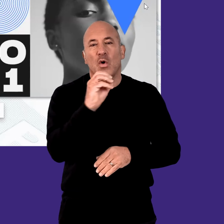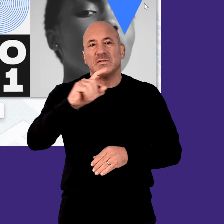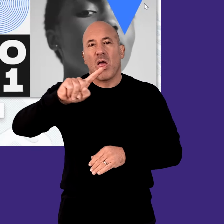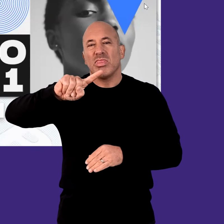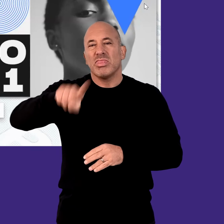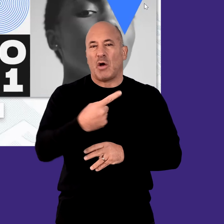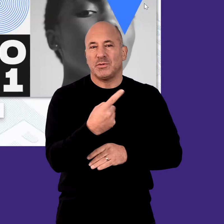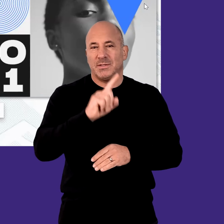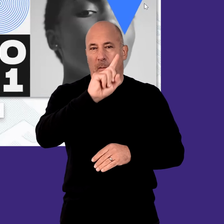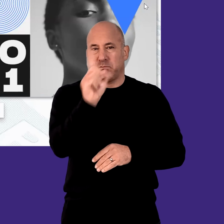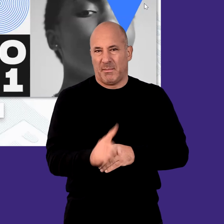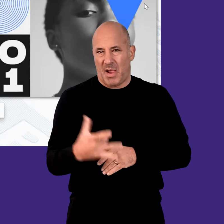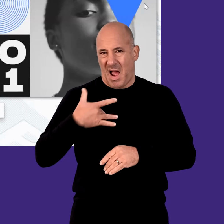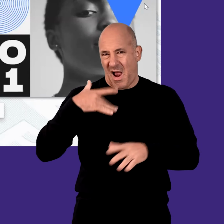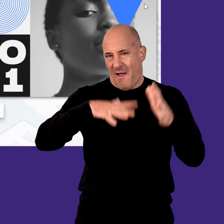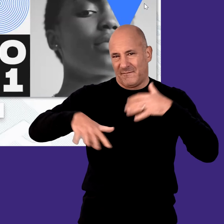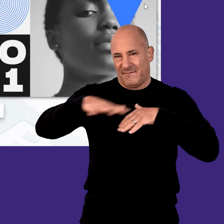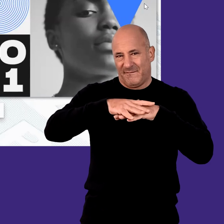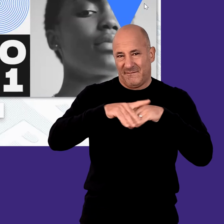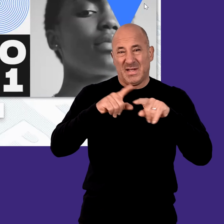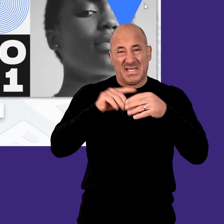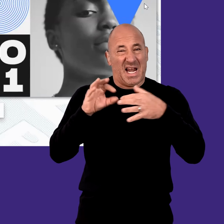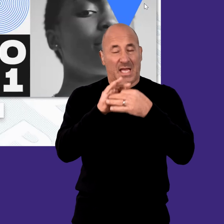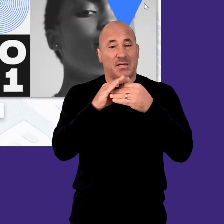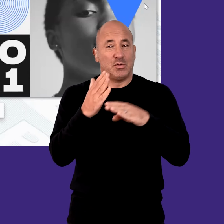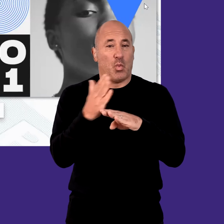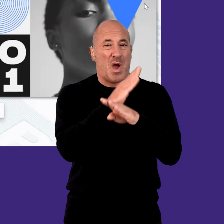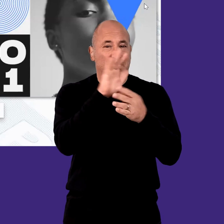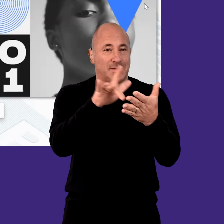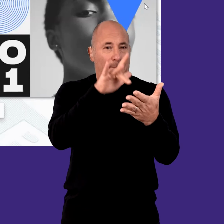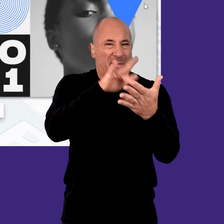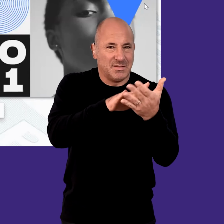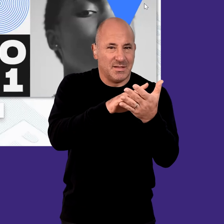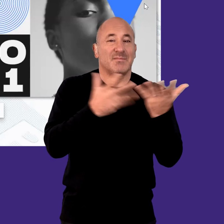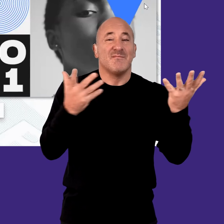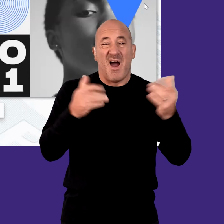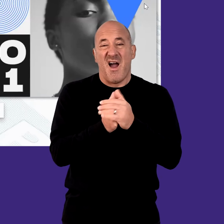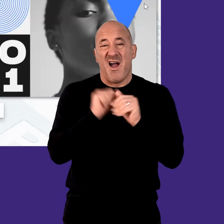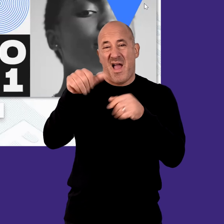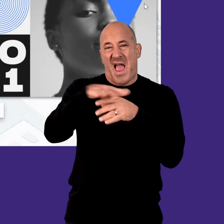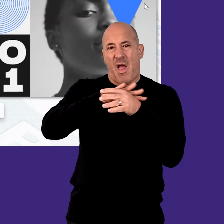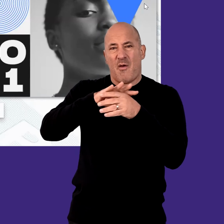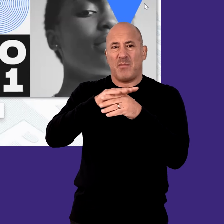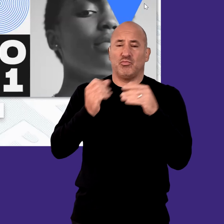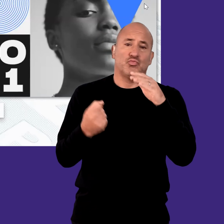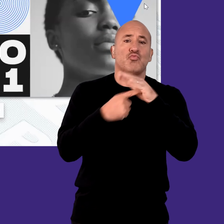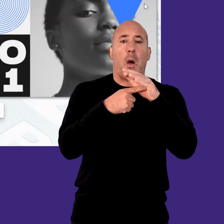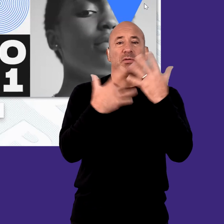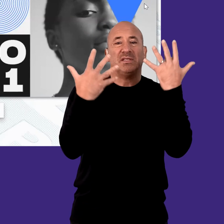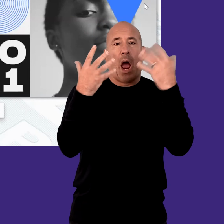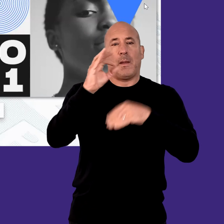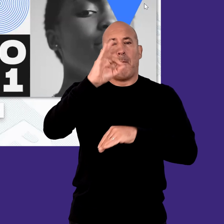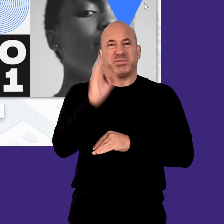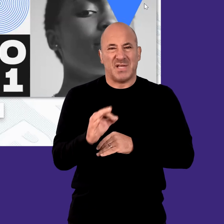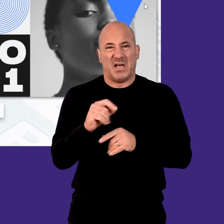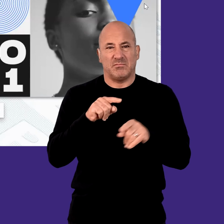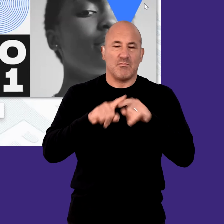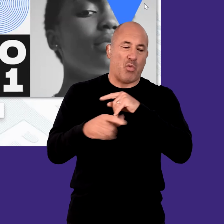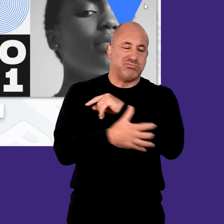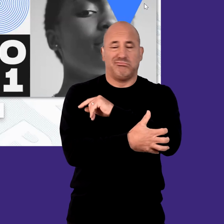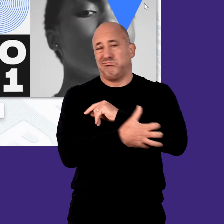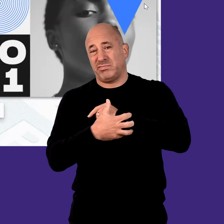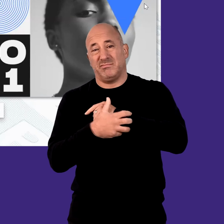a population of about 440,000. It's part of the wider West Midlands, but it is also, as Annabel said, of her area, one